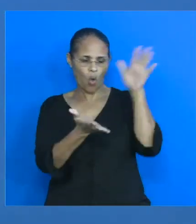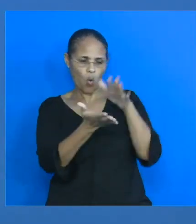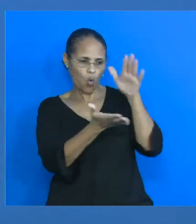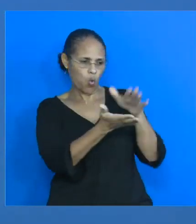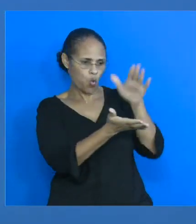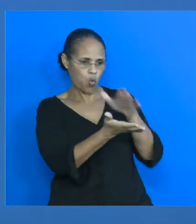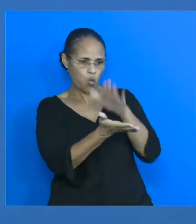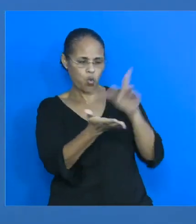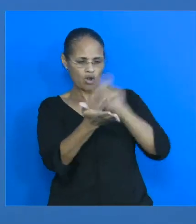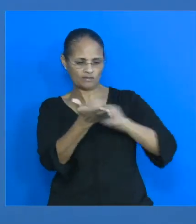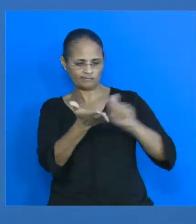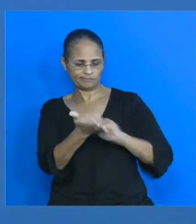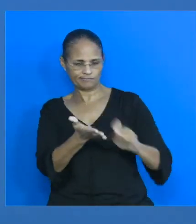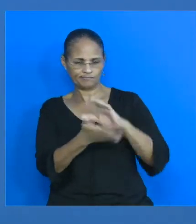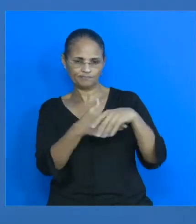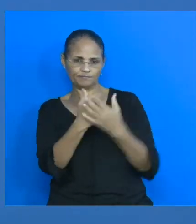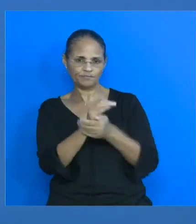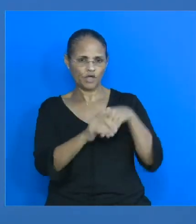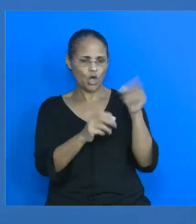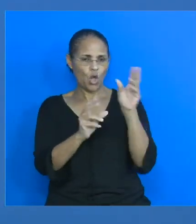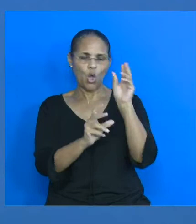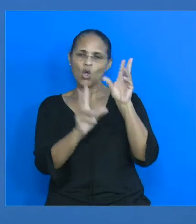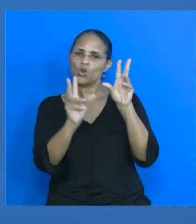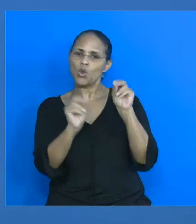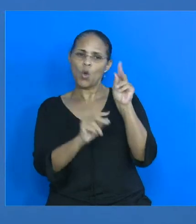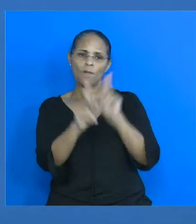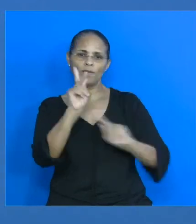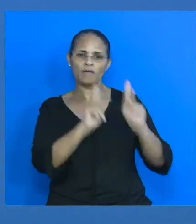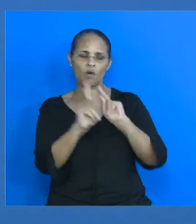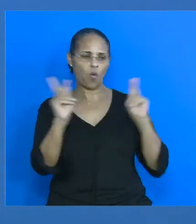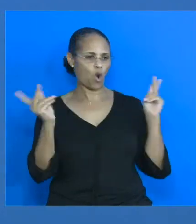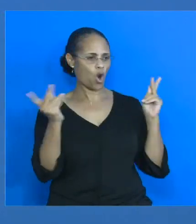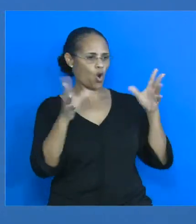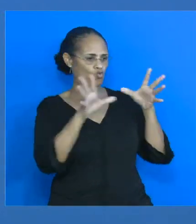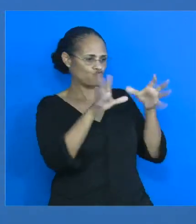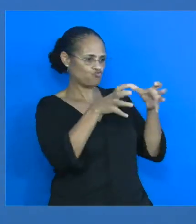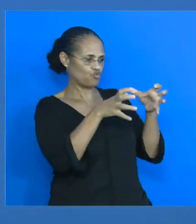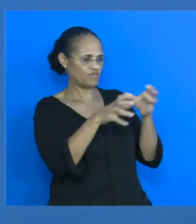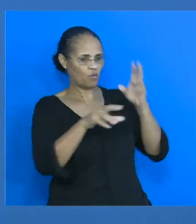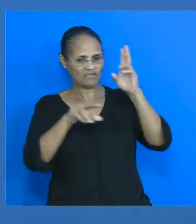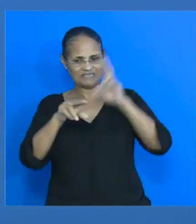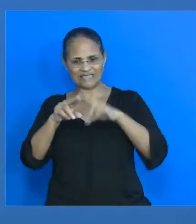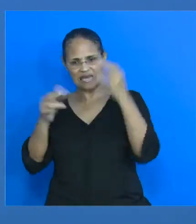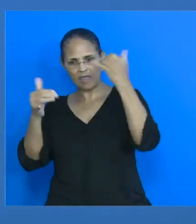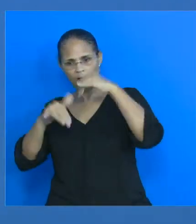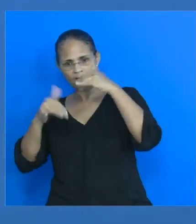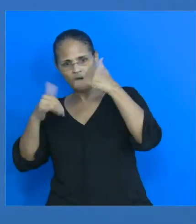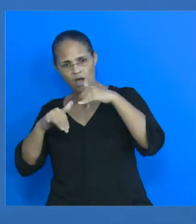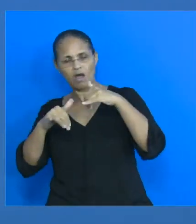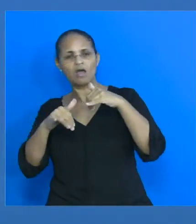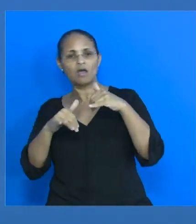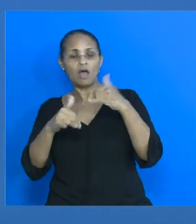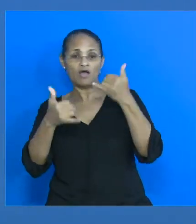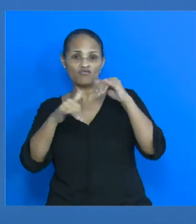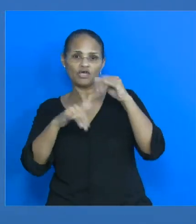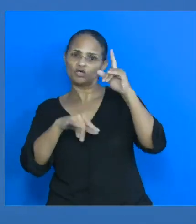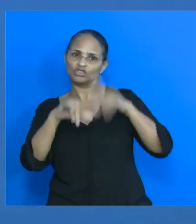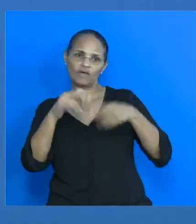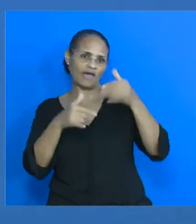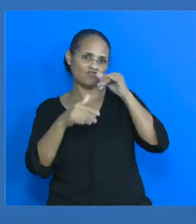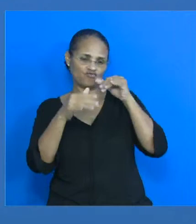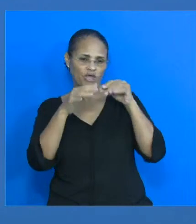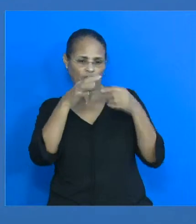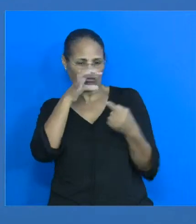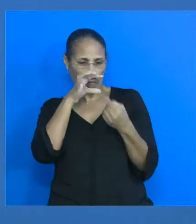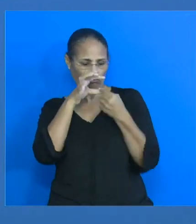sanitizer, signing at the door. There was no person standing and congregating. Persons who were sitting at the bar and drinking, because you can't drink through